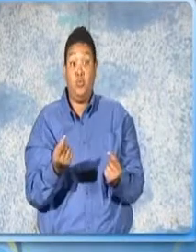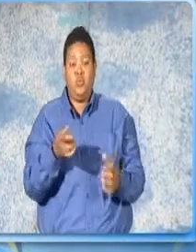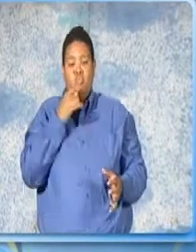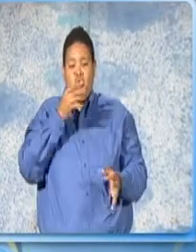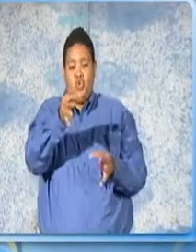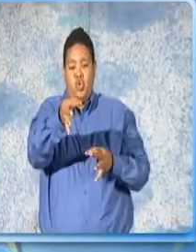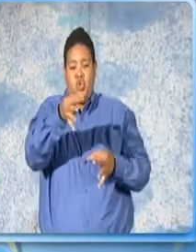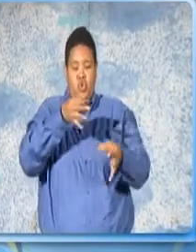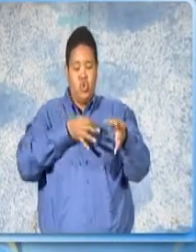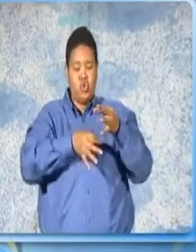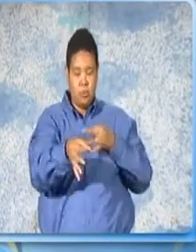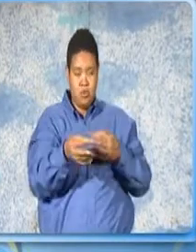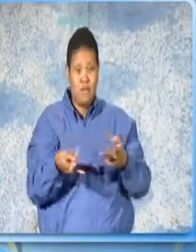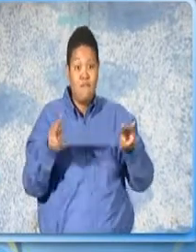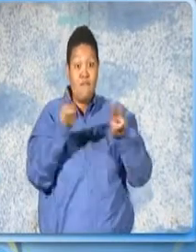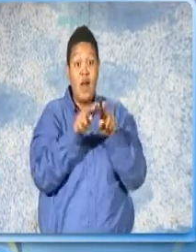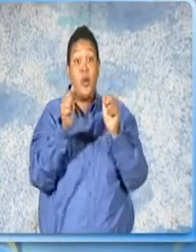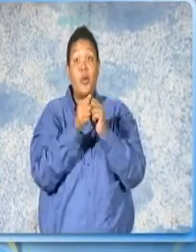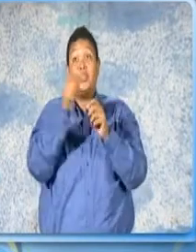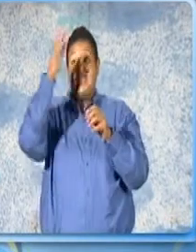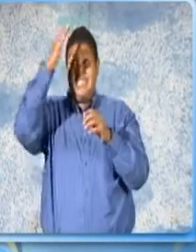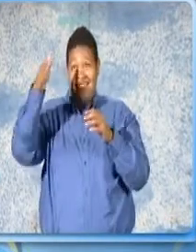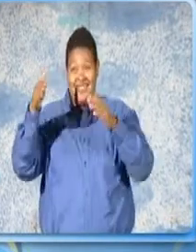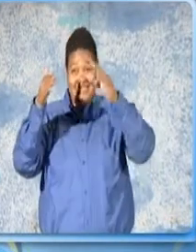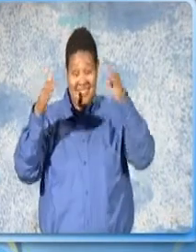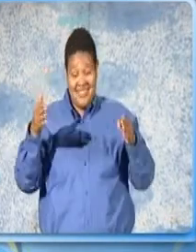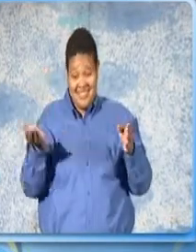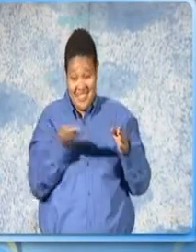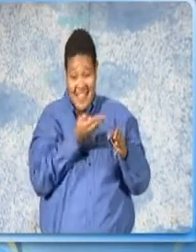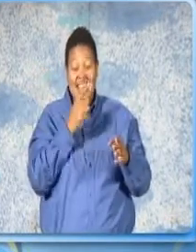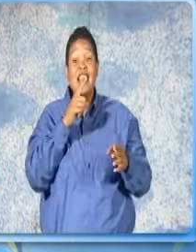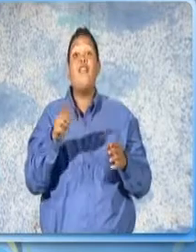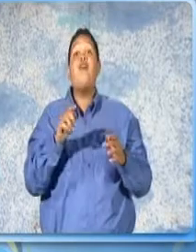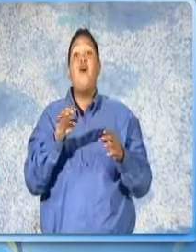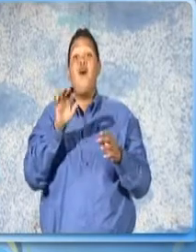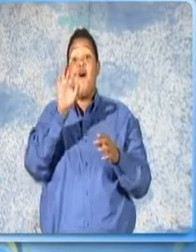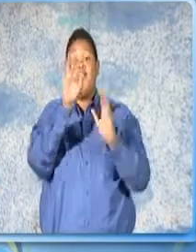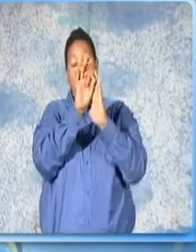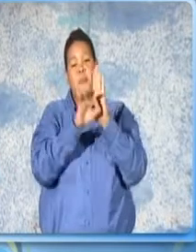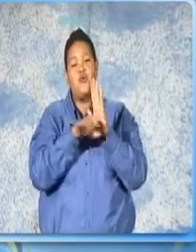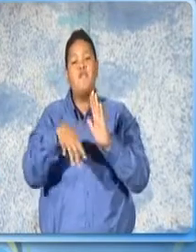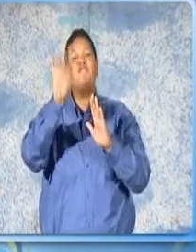value along with the sides into the formula to find the area.